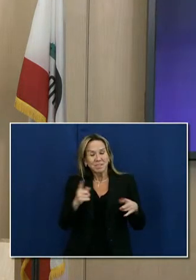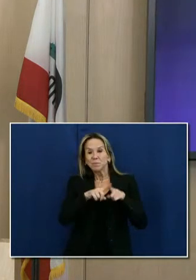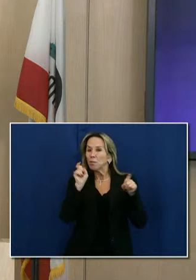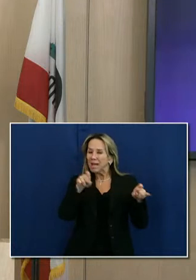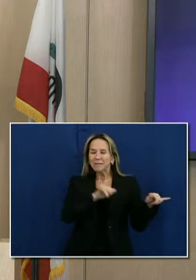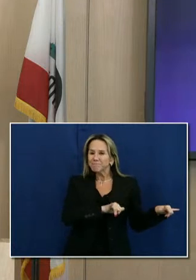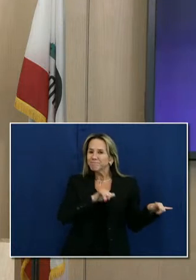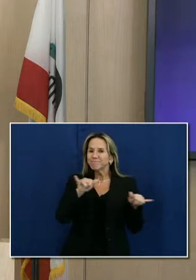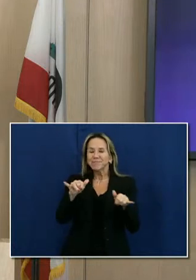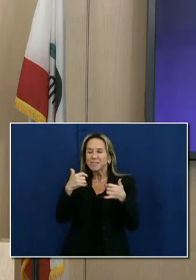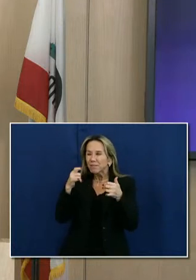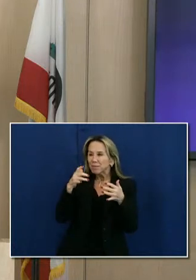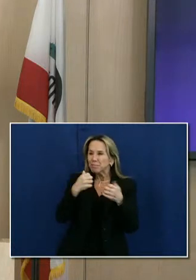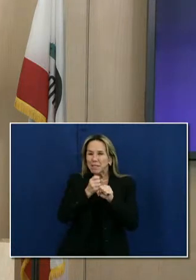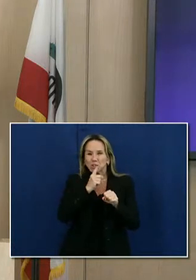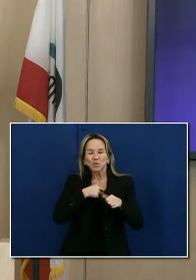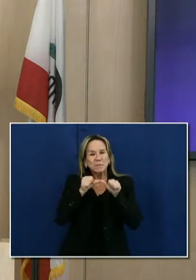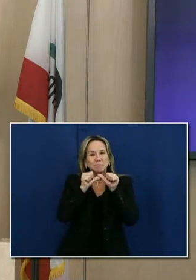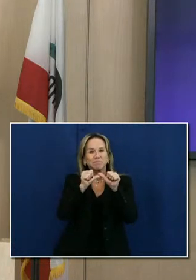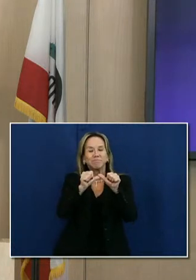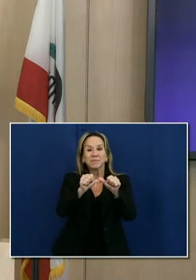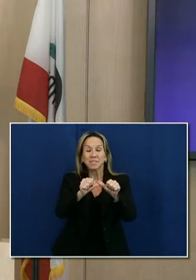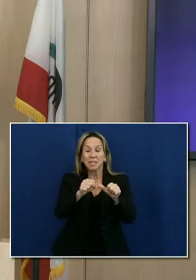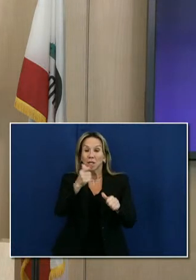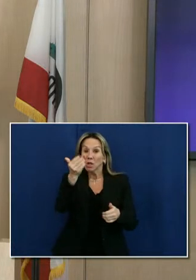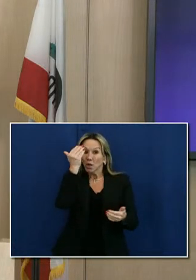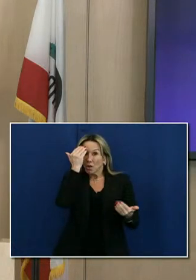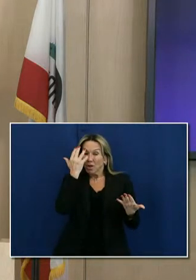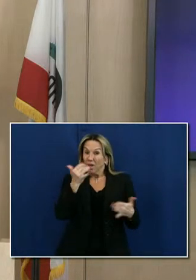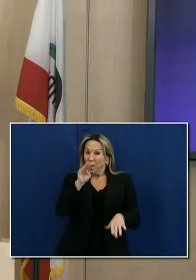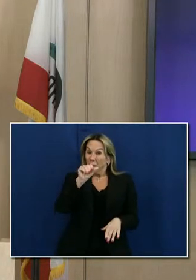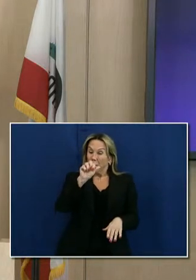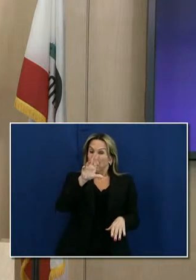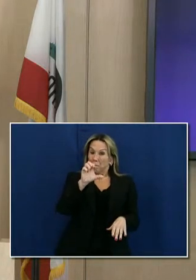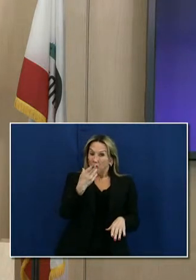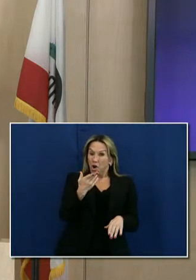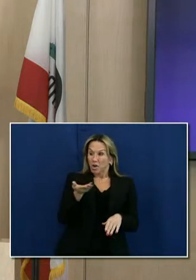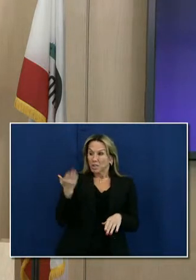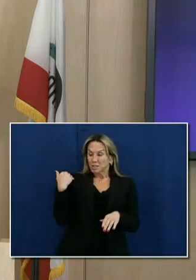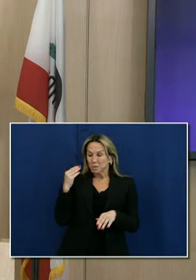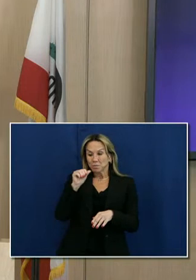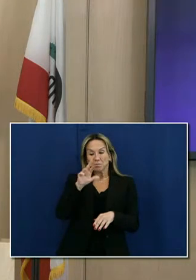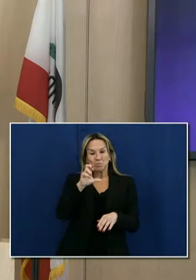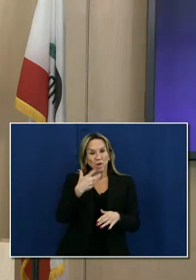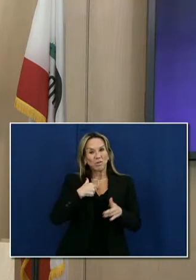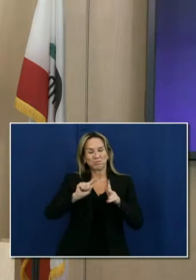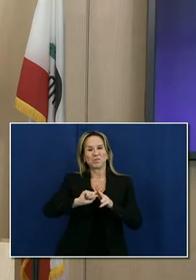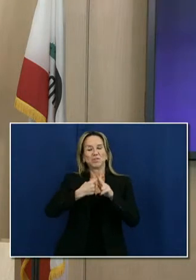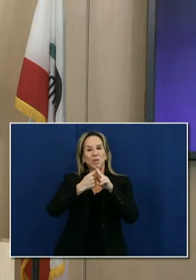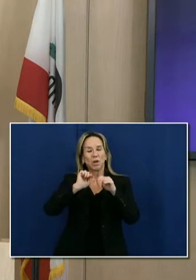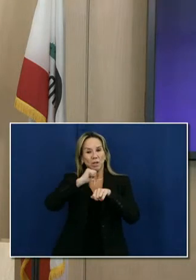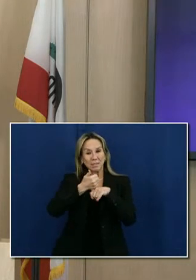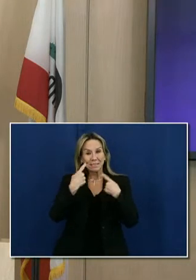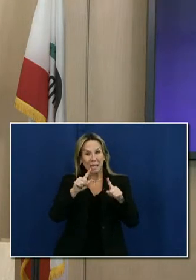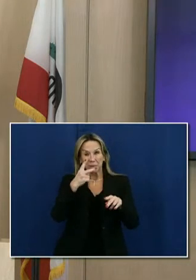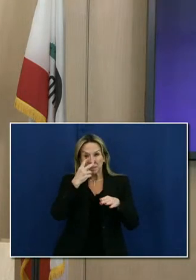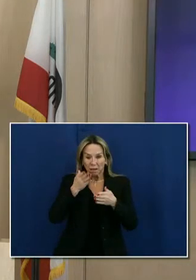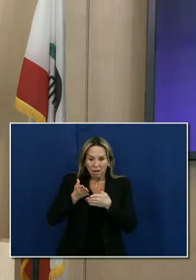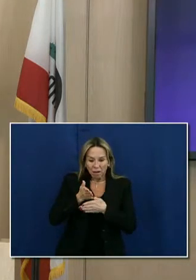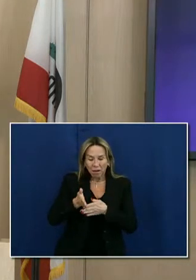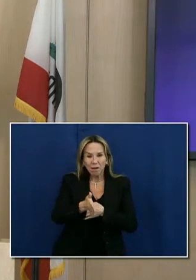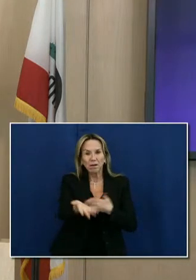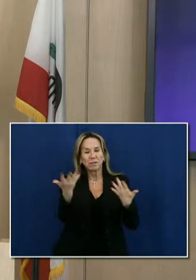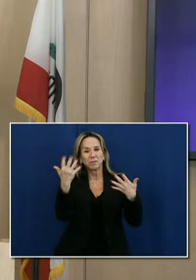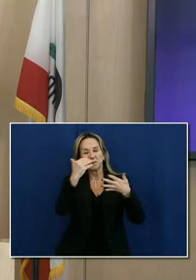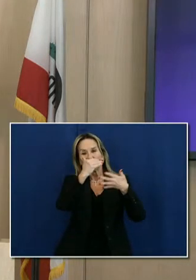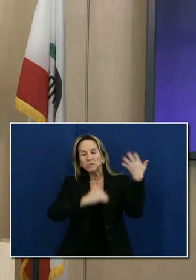that vigilance. And, you know, we're all aware, we go back to March when we started this, the journey that we've been through, the difficult challenges